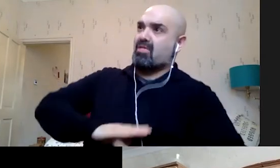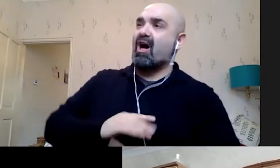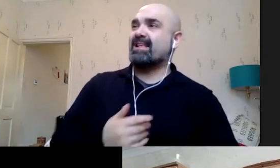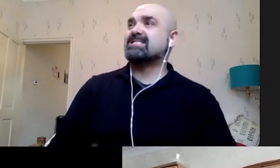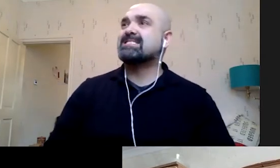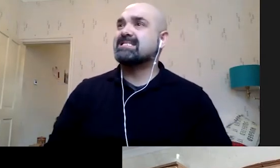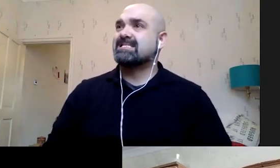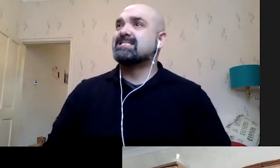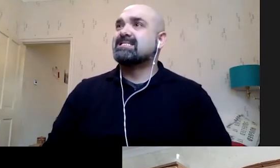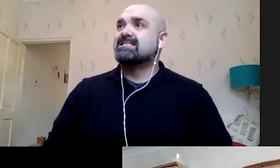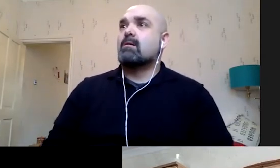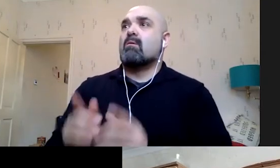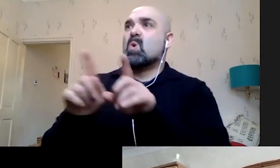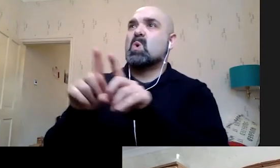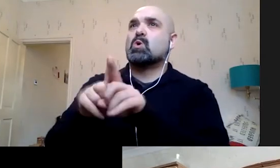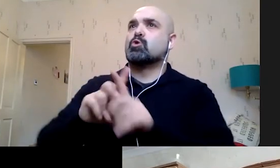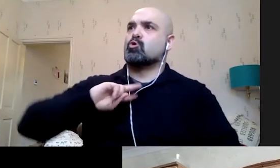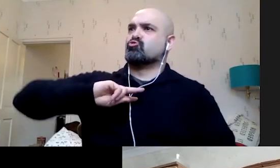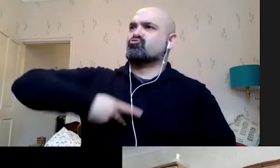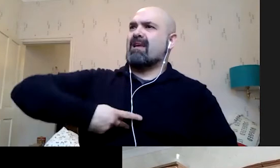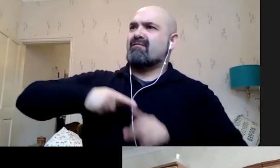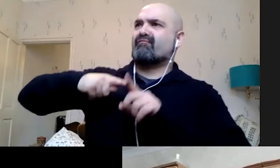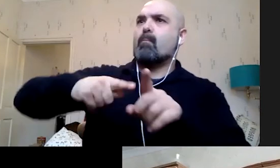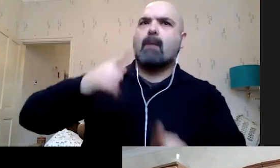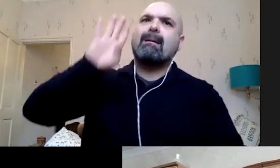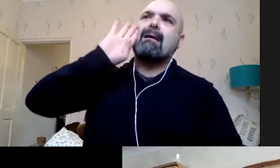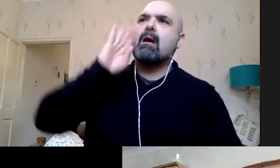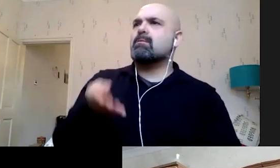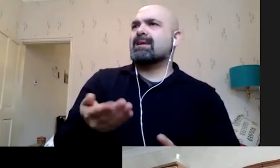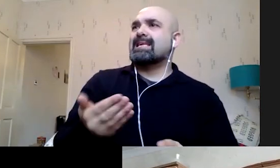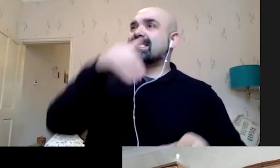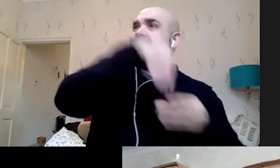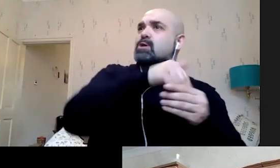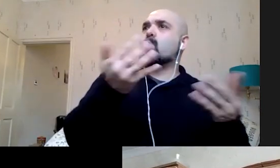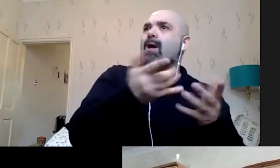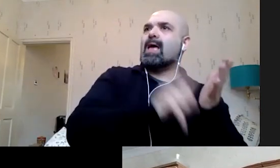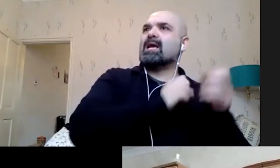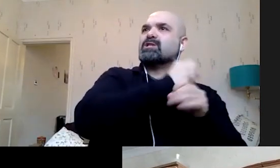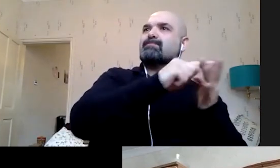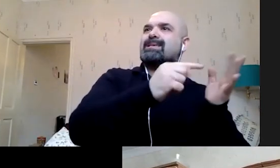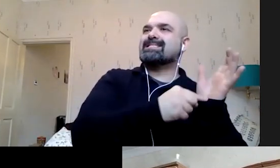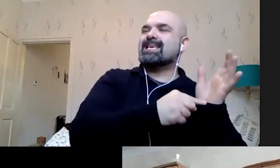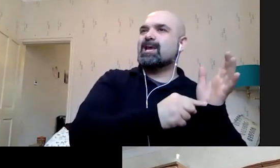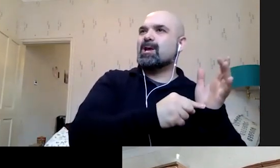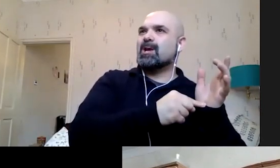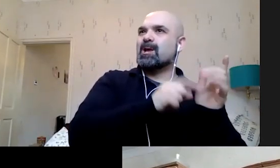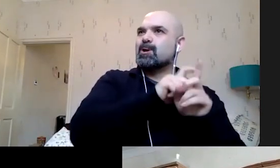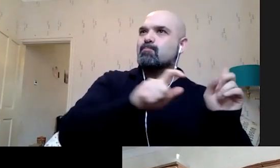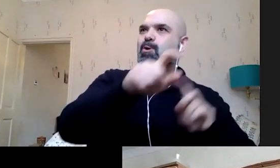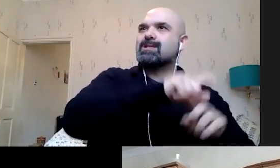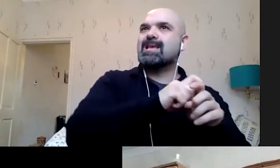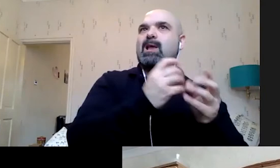is a lot of the transphobia I hear about comes from within the LGBT community, with gay and